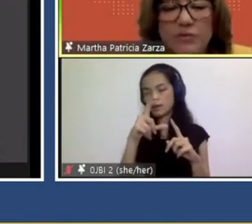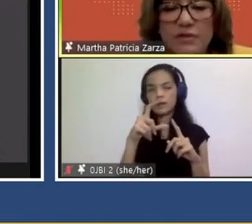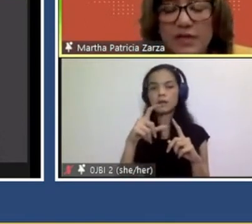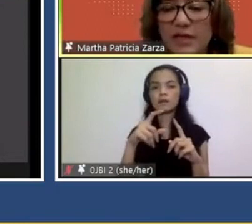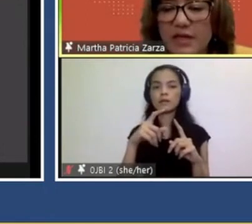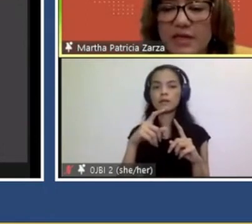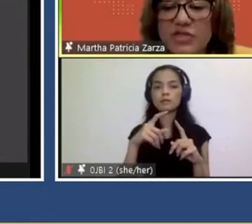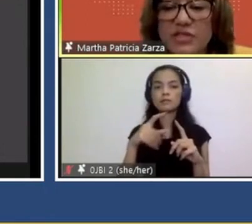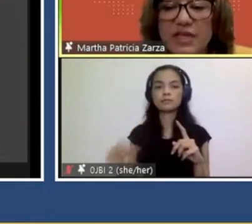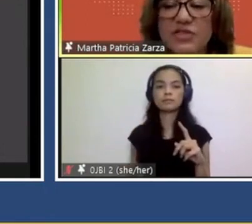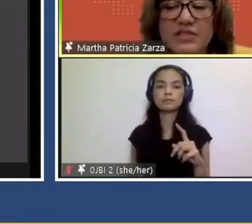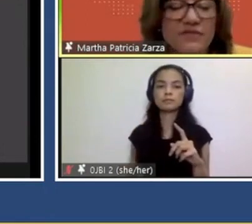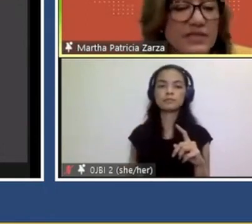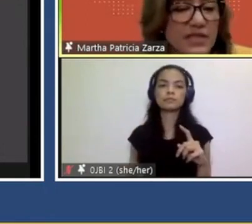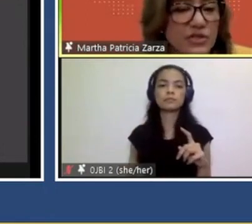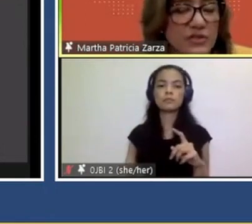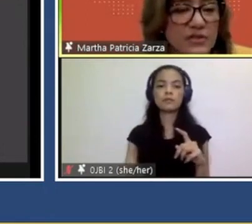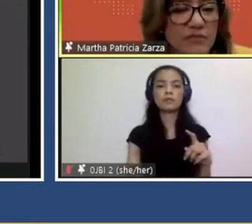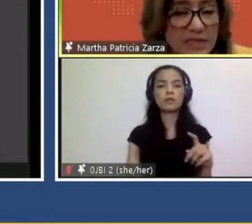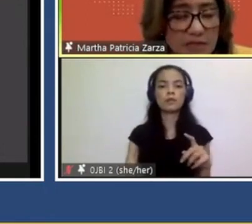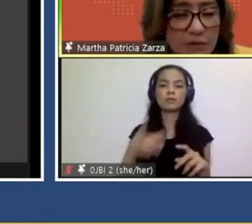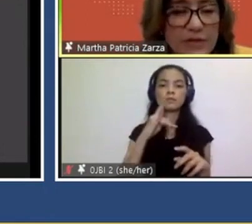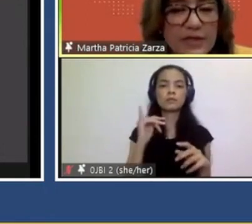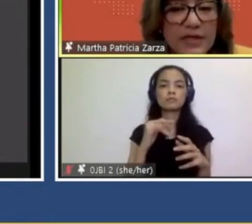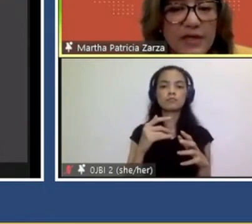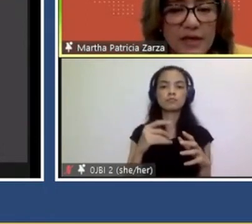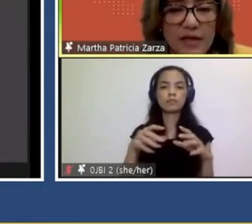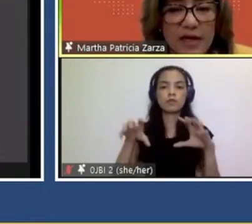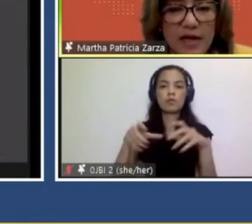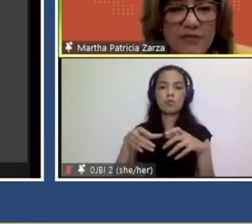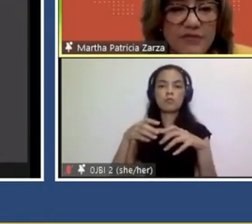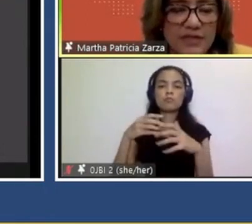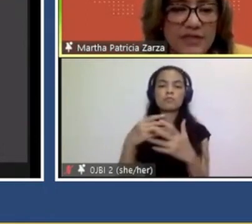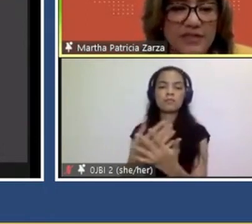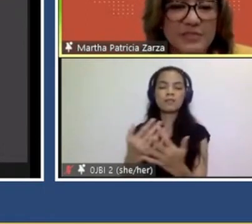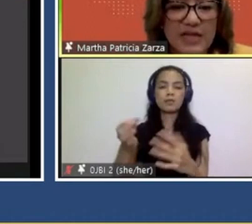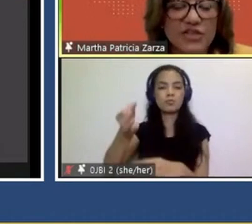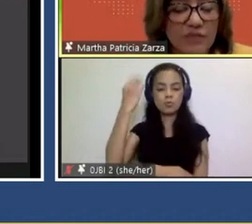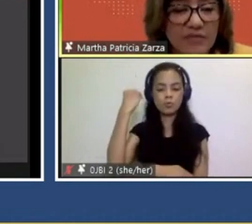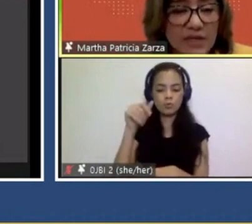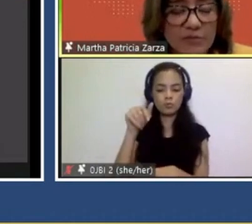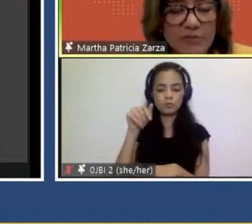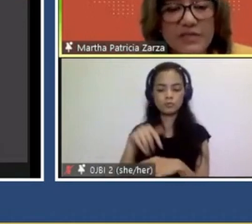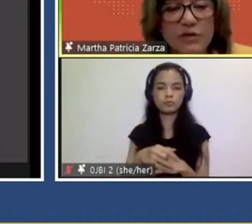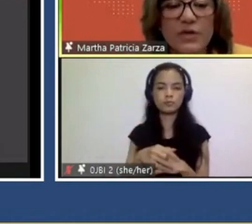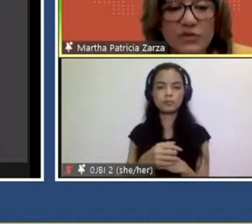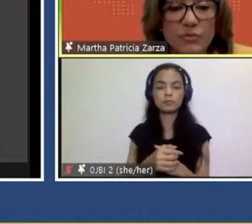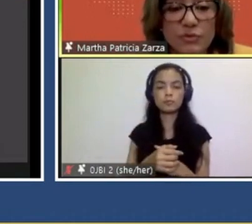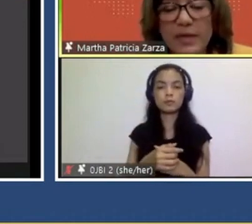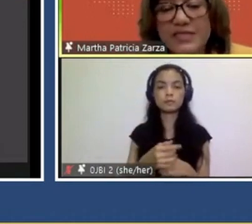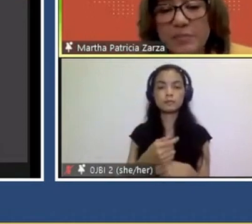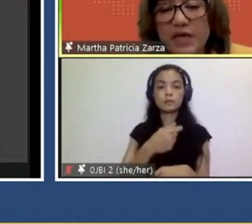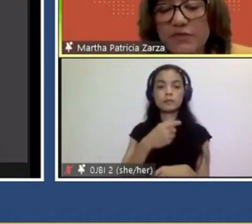better known ancient civilizations of Mexico. After the Spanish arrived here, Mexico